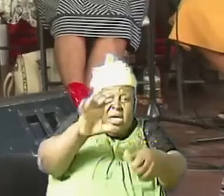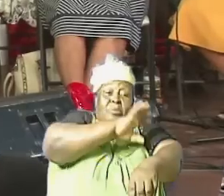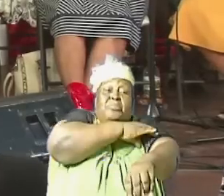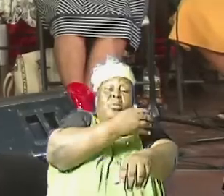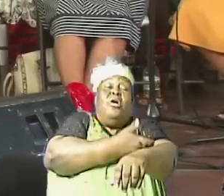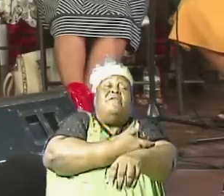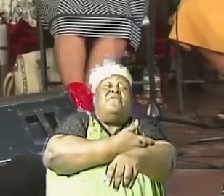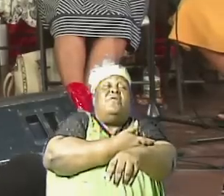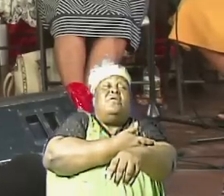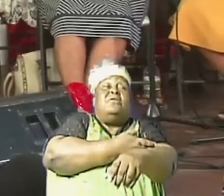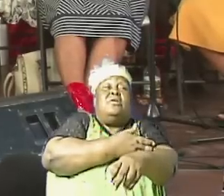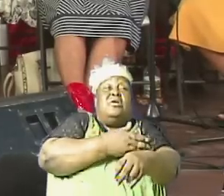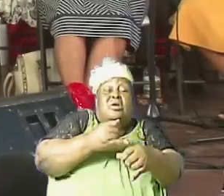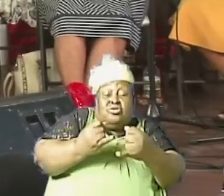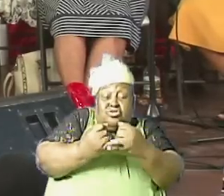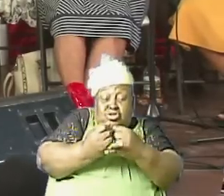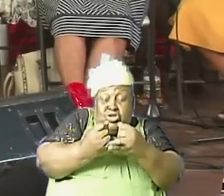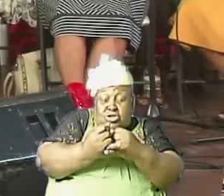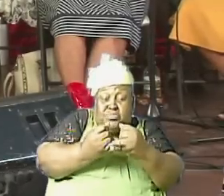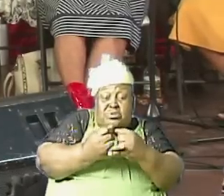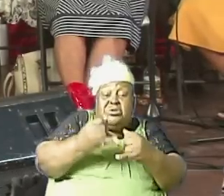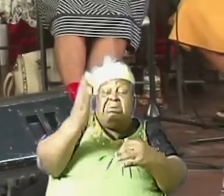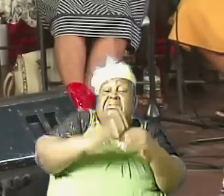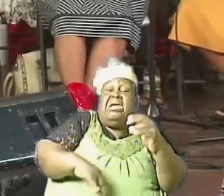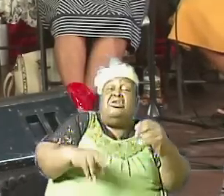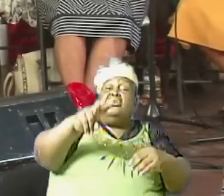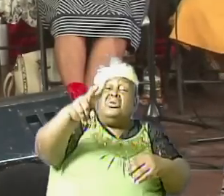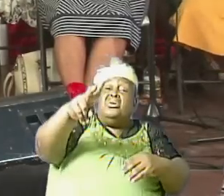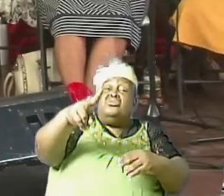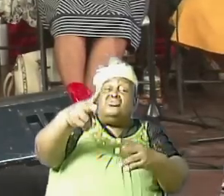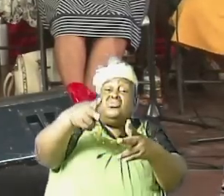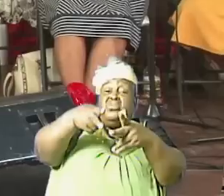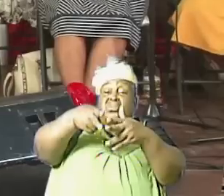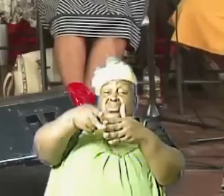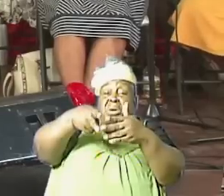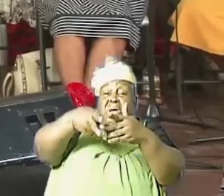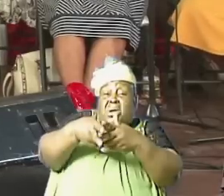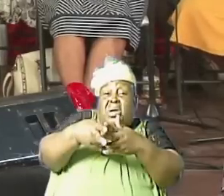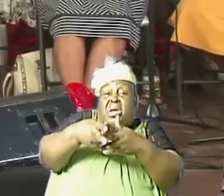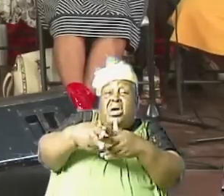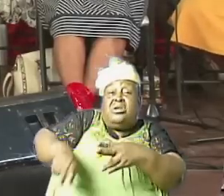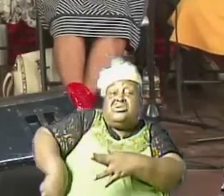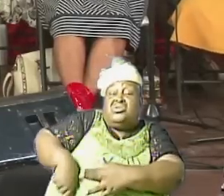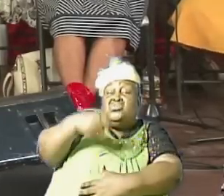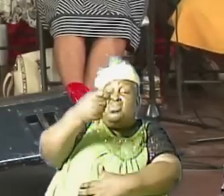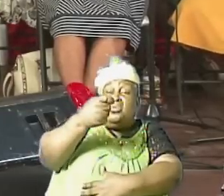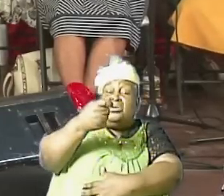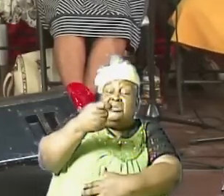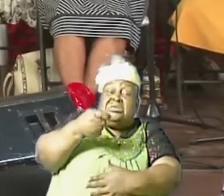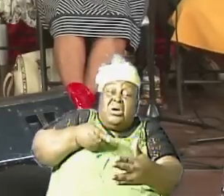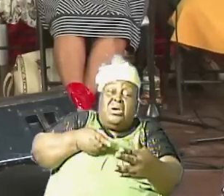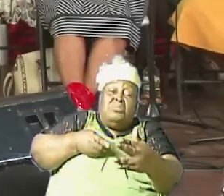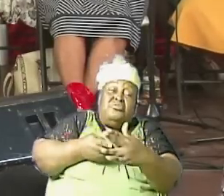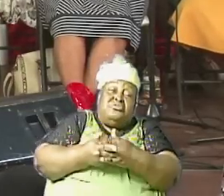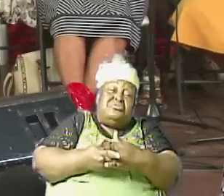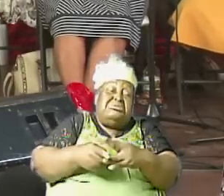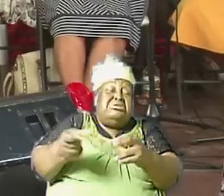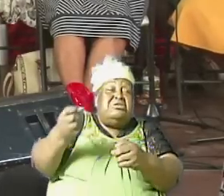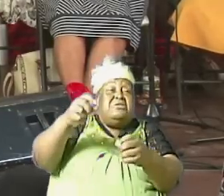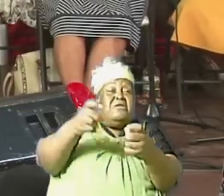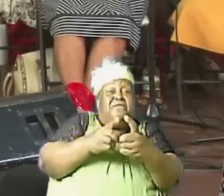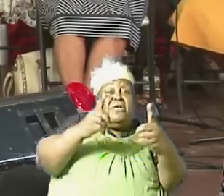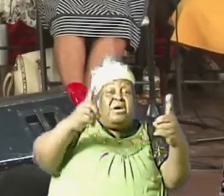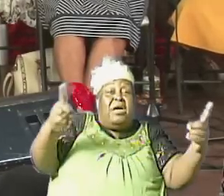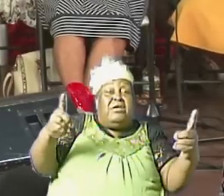and powerful, sharper than any two-edged sword, piercing to